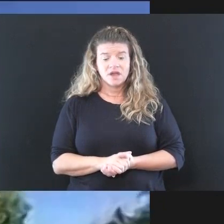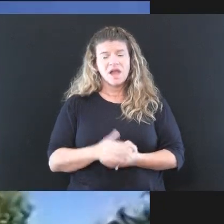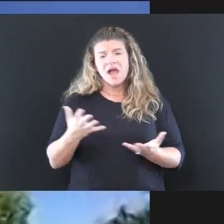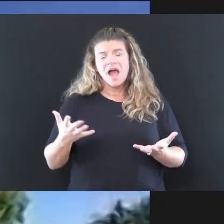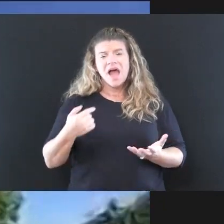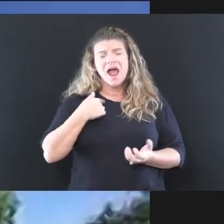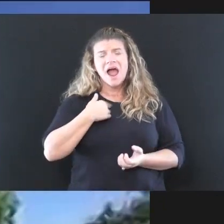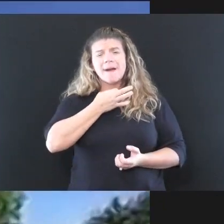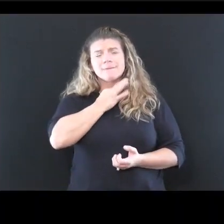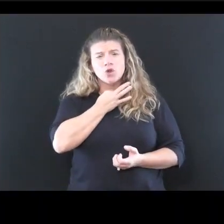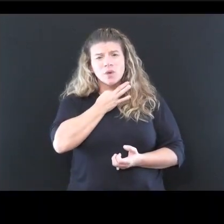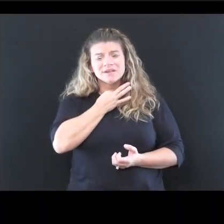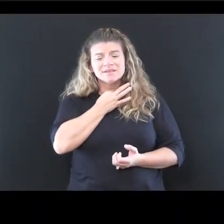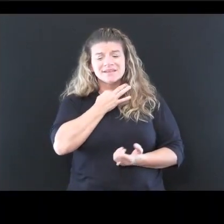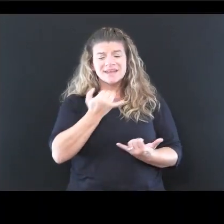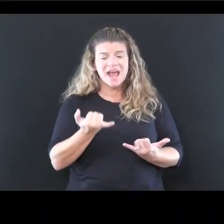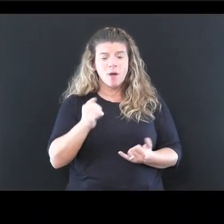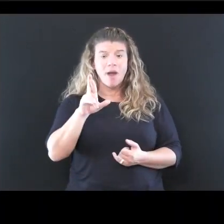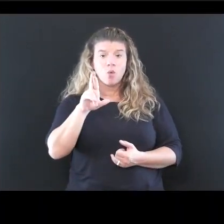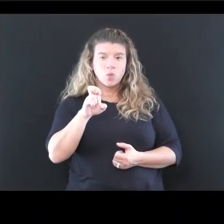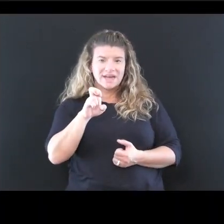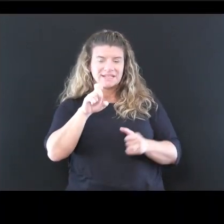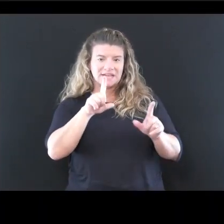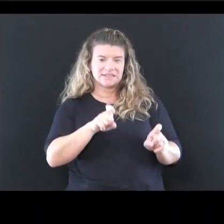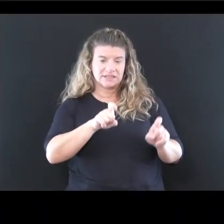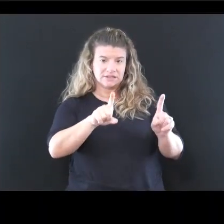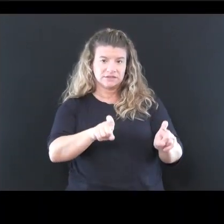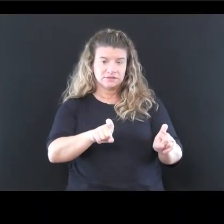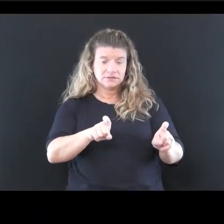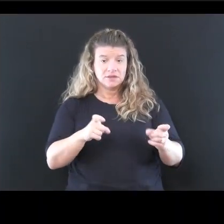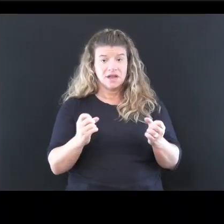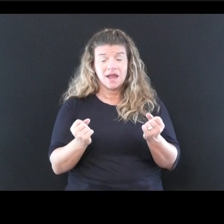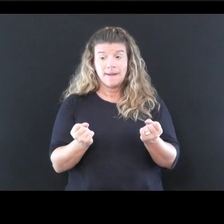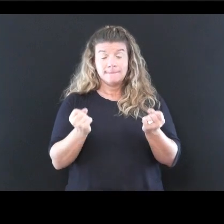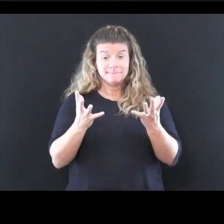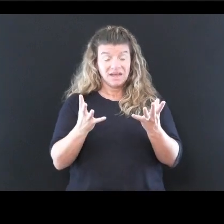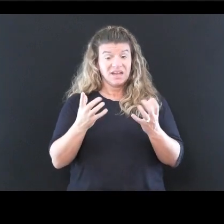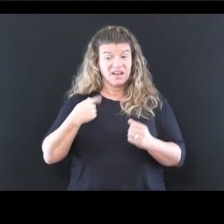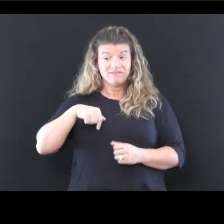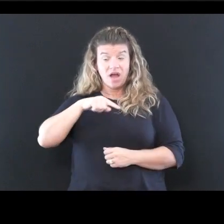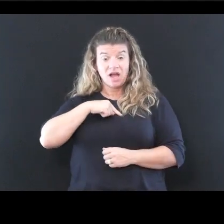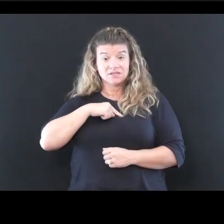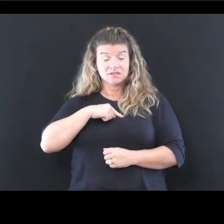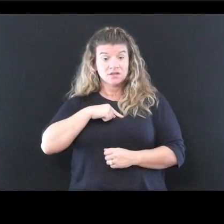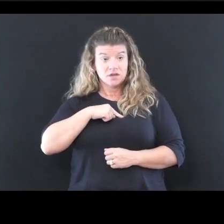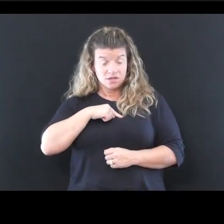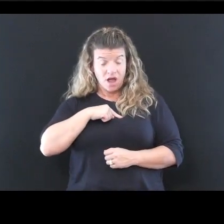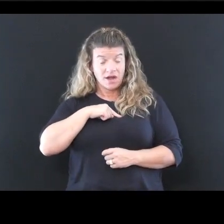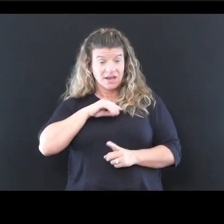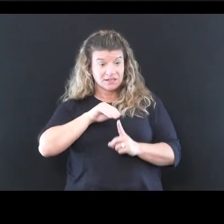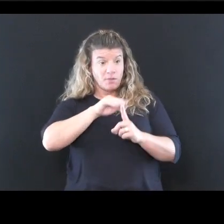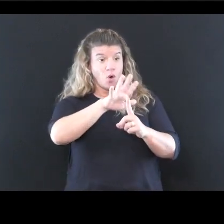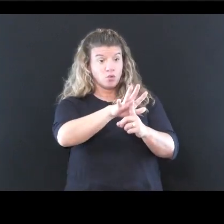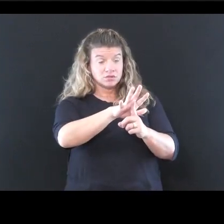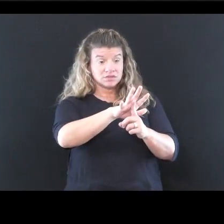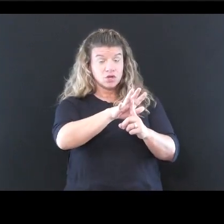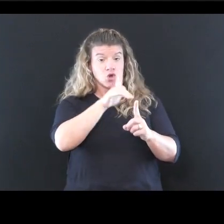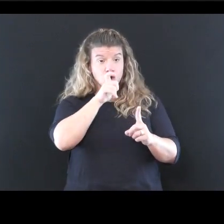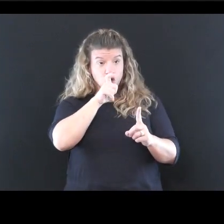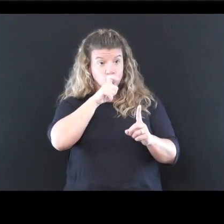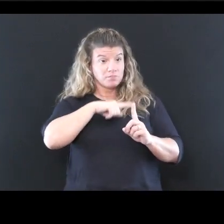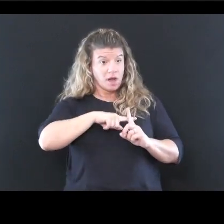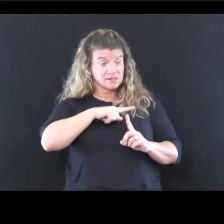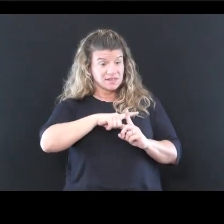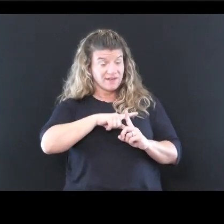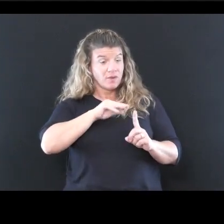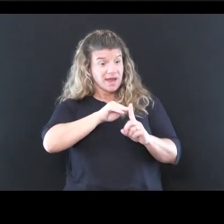about retesting. Many of us have been exposed to people who were positive, so we got tested, and that's all well and good. And